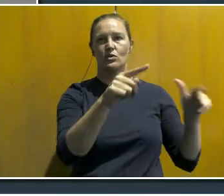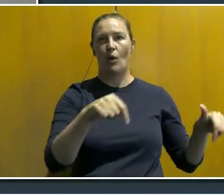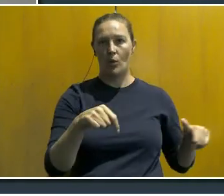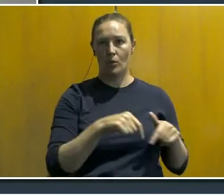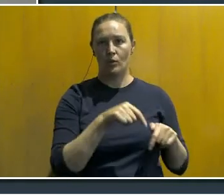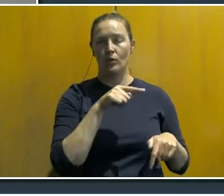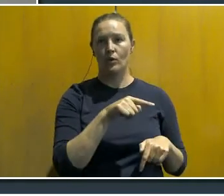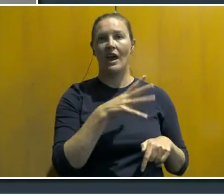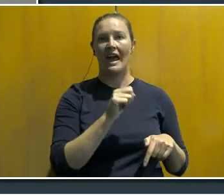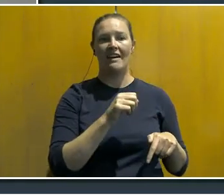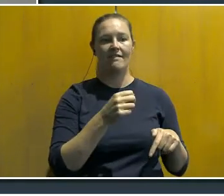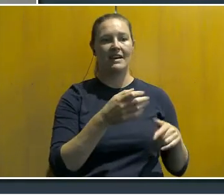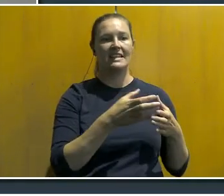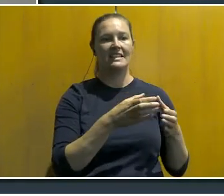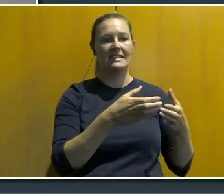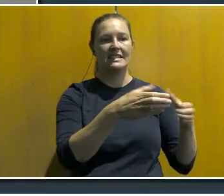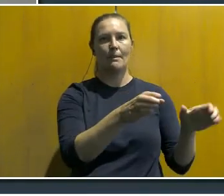has subdivision benefits.